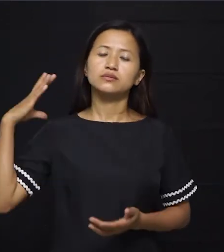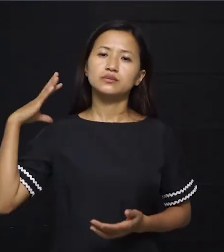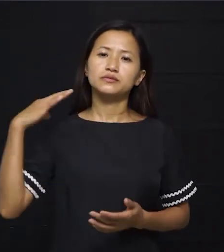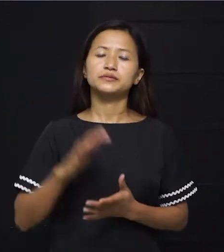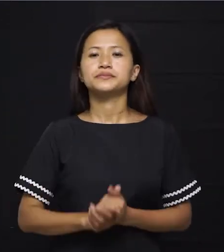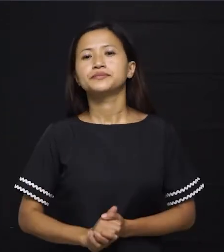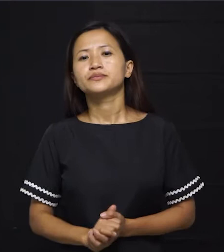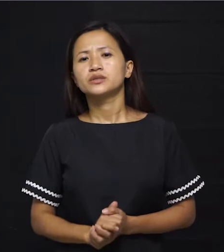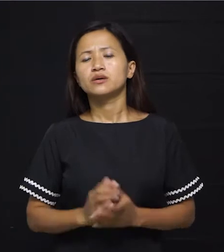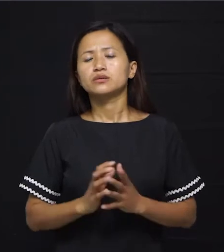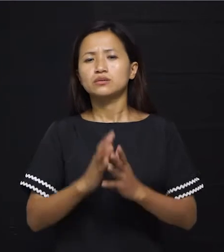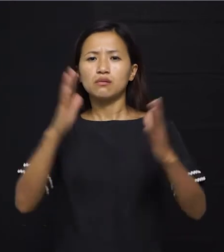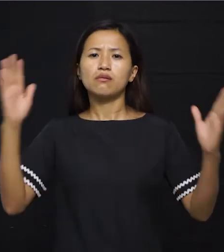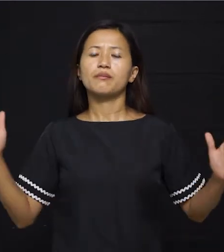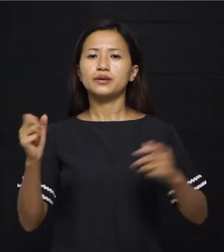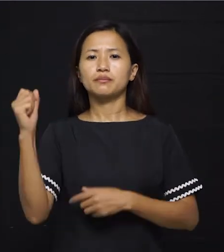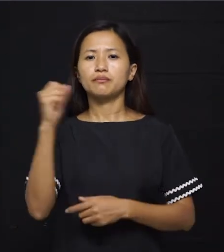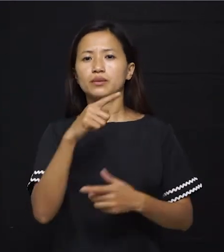him.